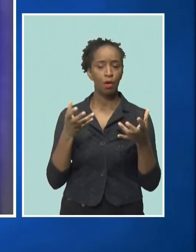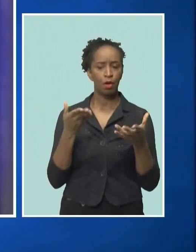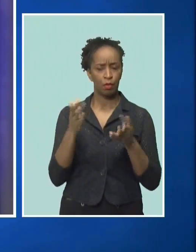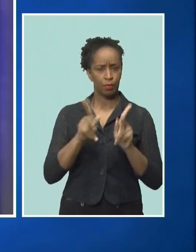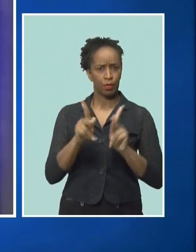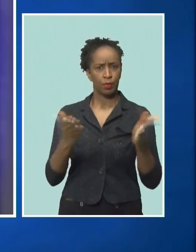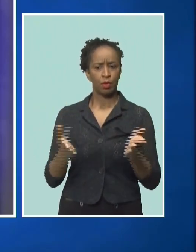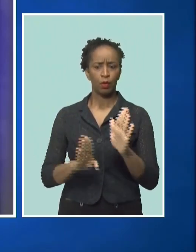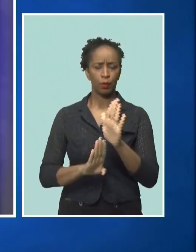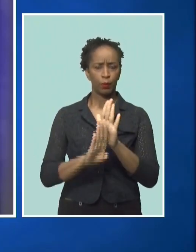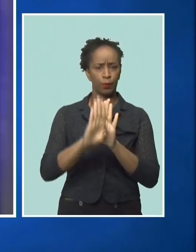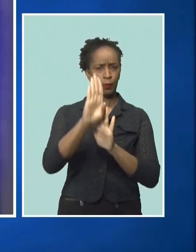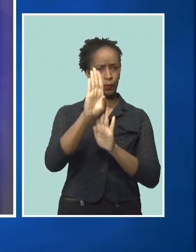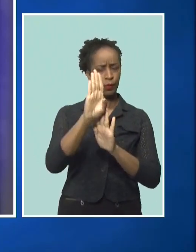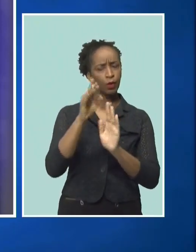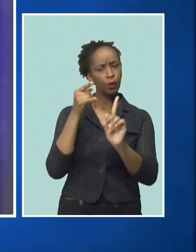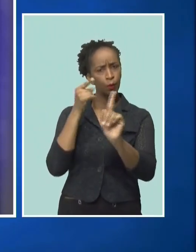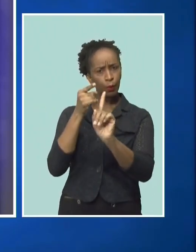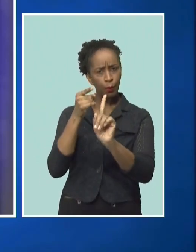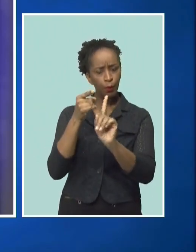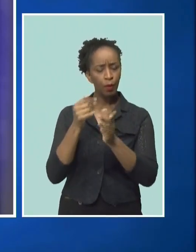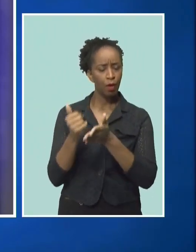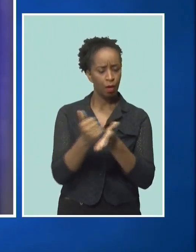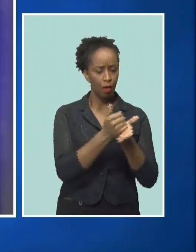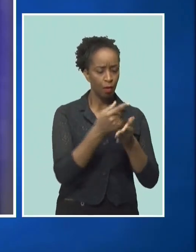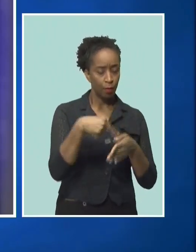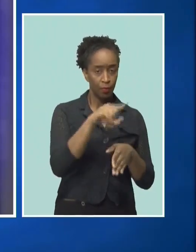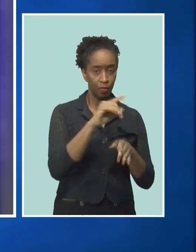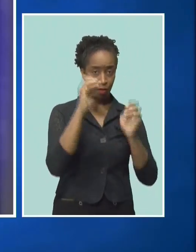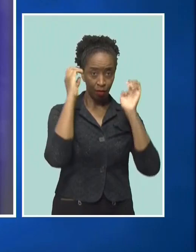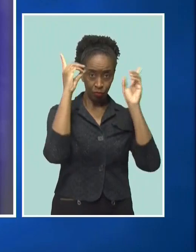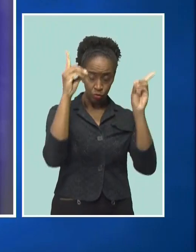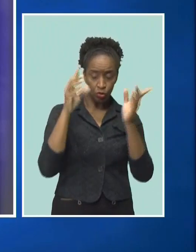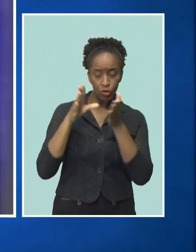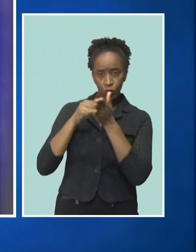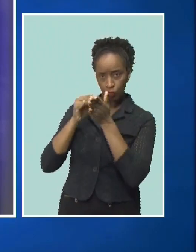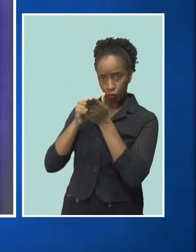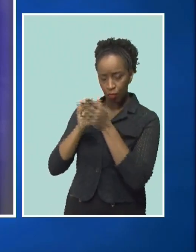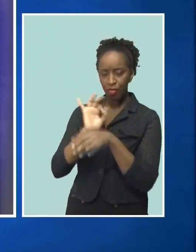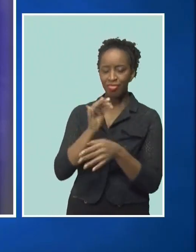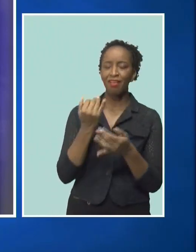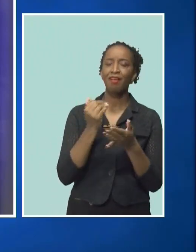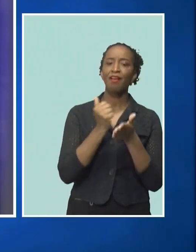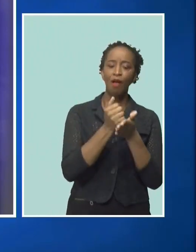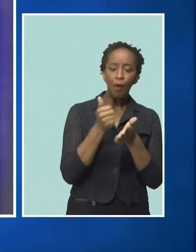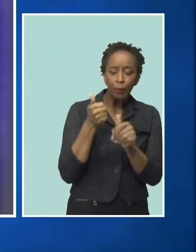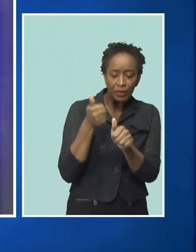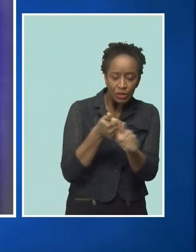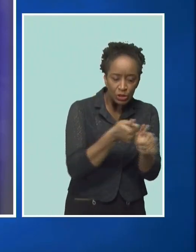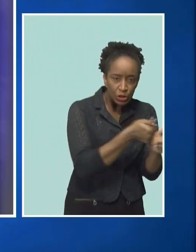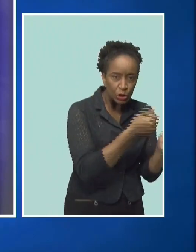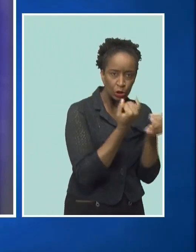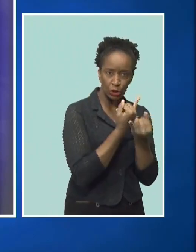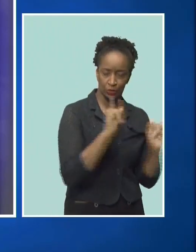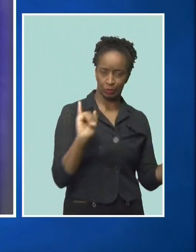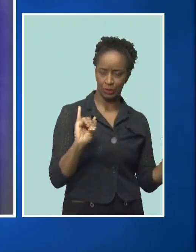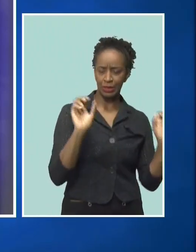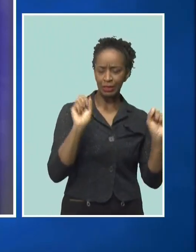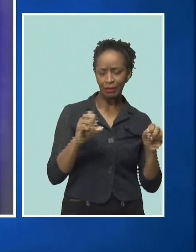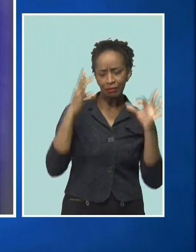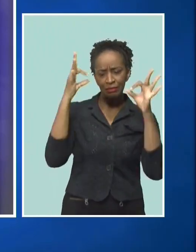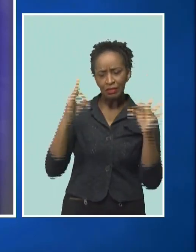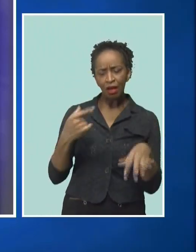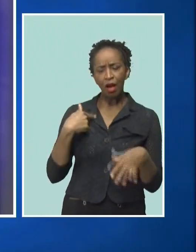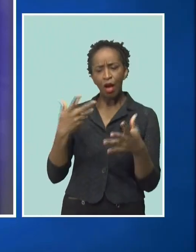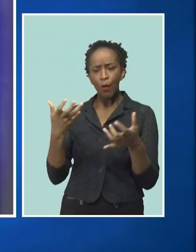persons to be educated. That is a form of independence as well, in terms of career choices and not to depend on